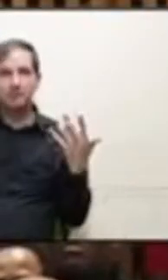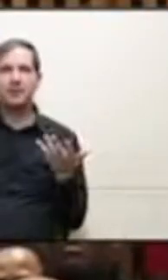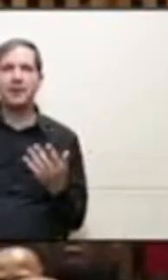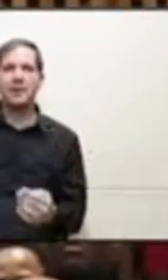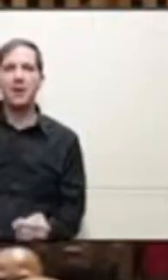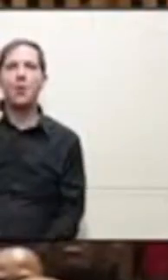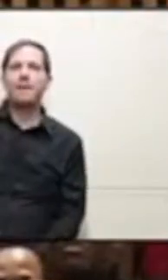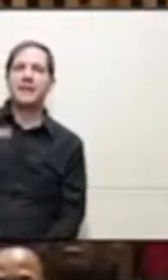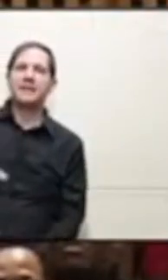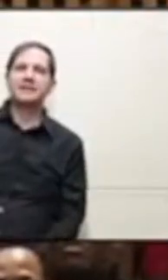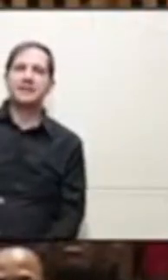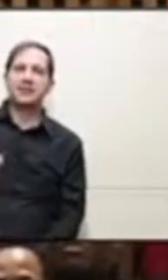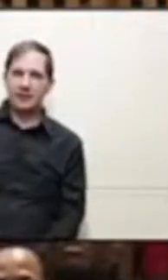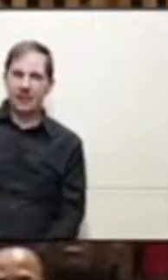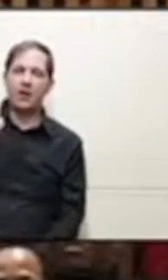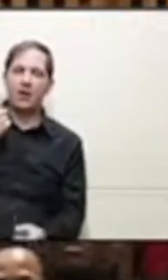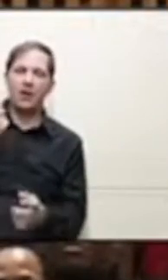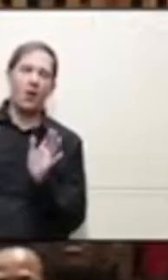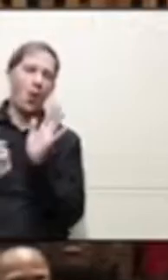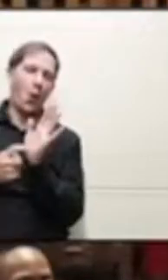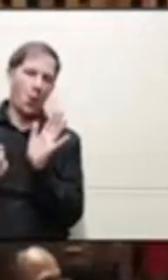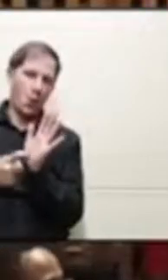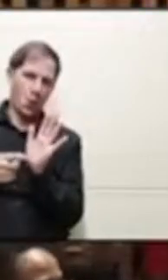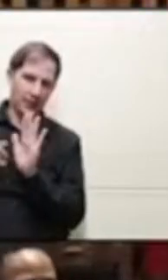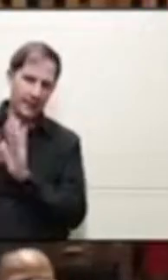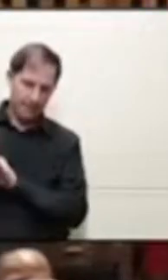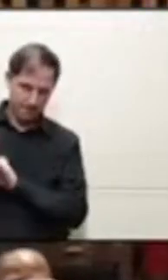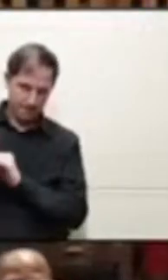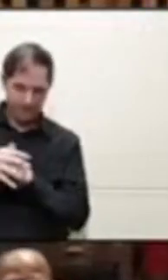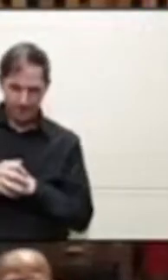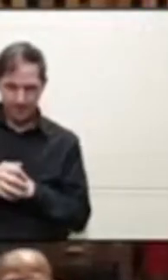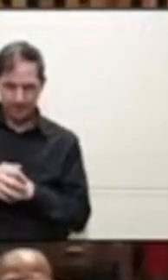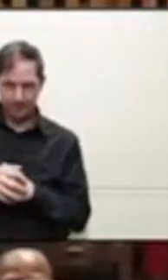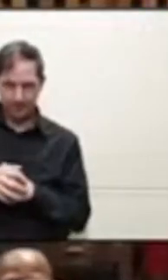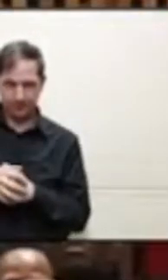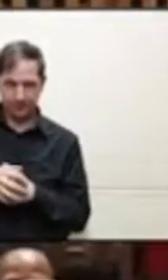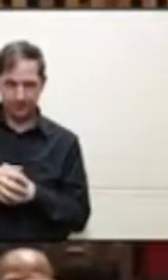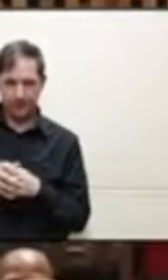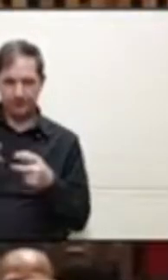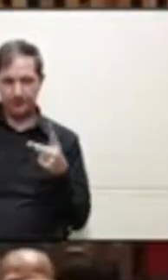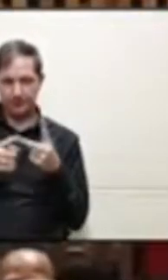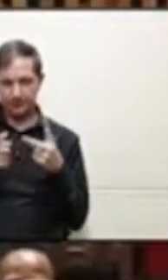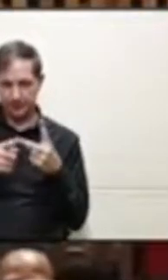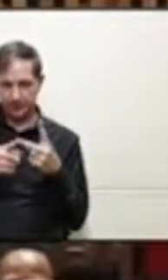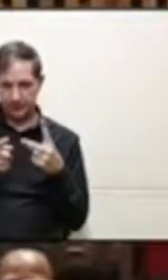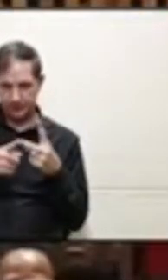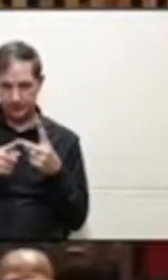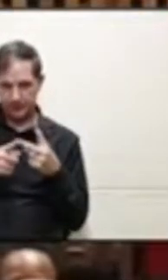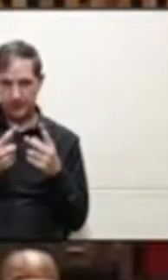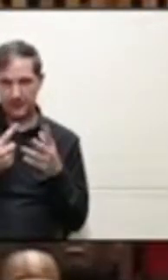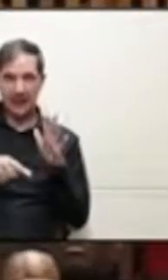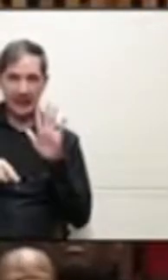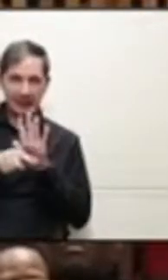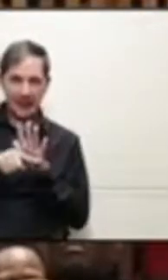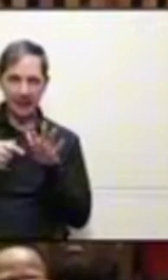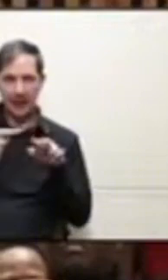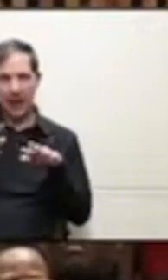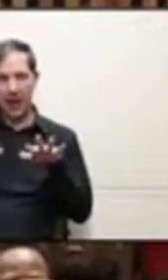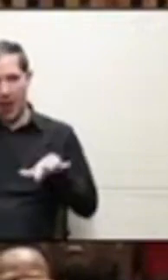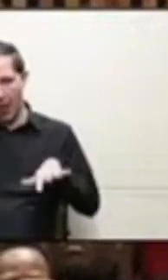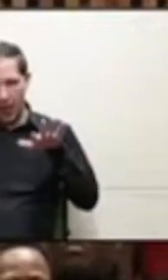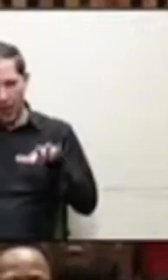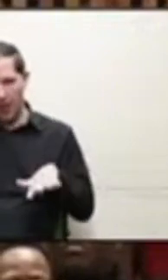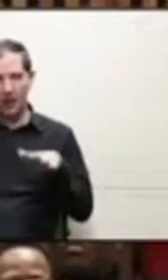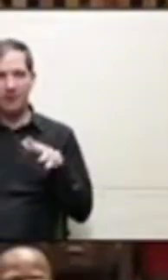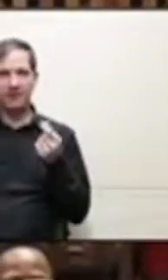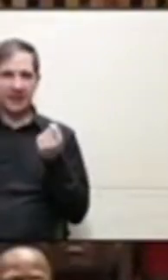we owe them. The debt that is bringing uncertainty onto the going concern of the municipality.